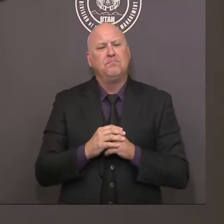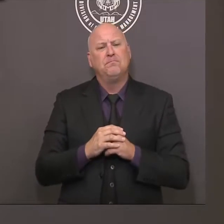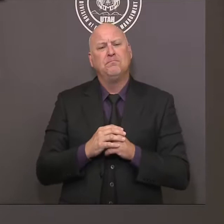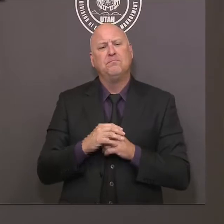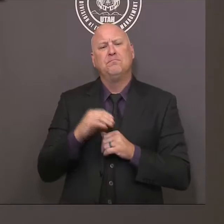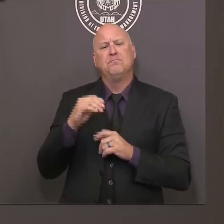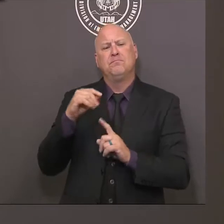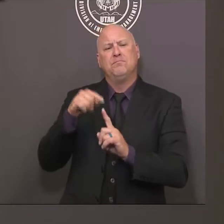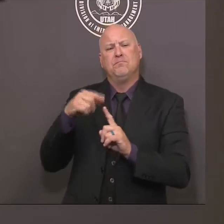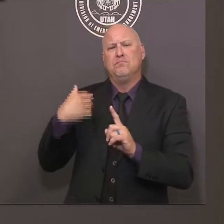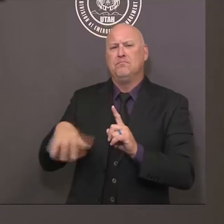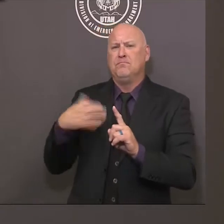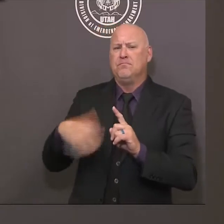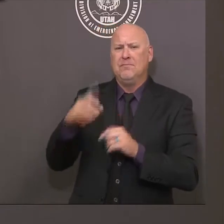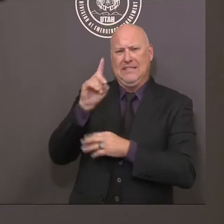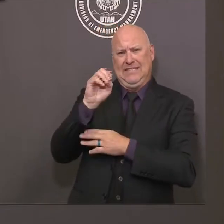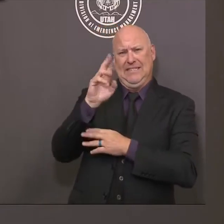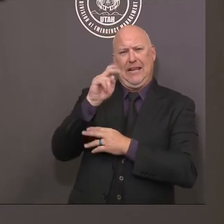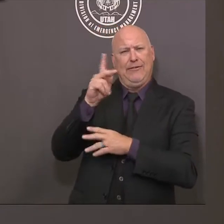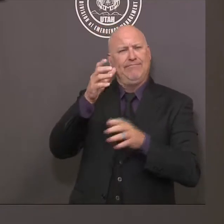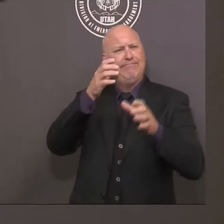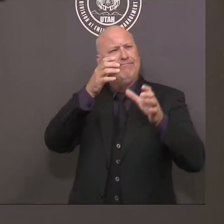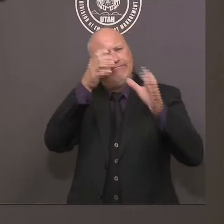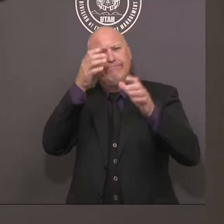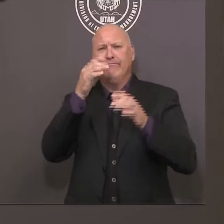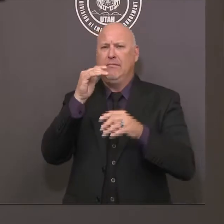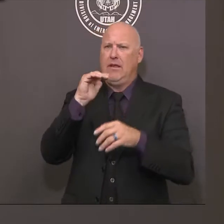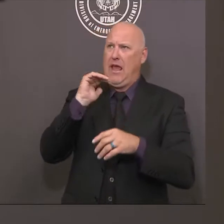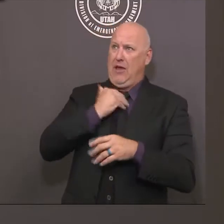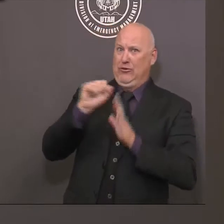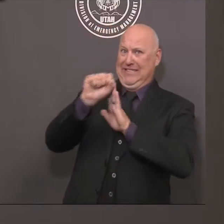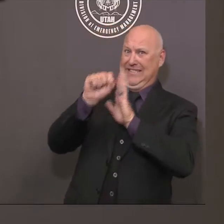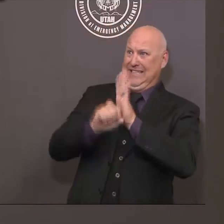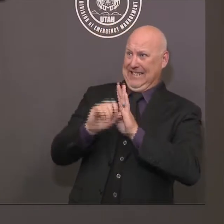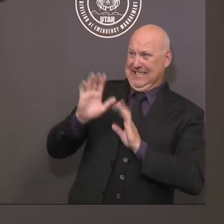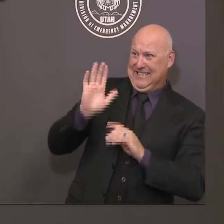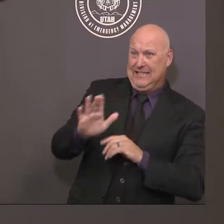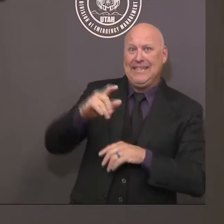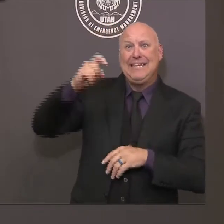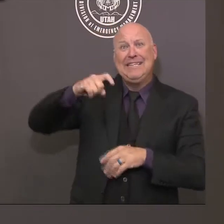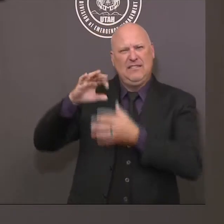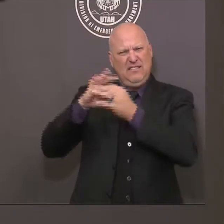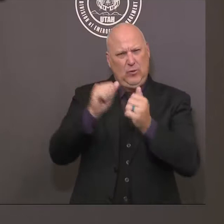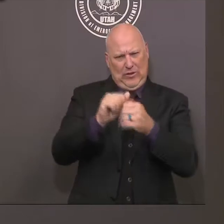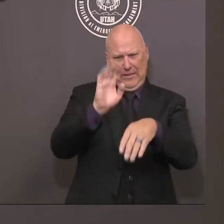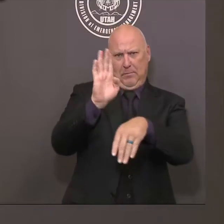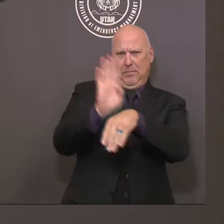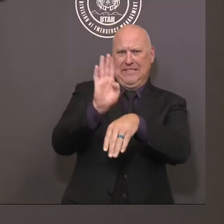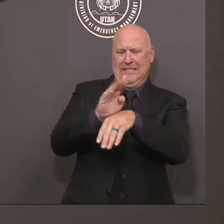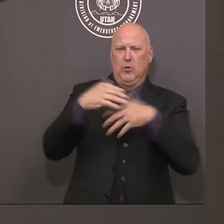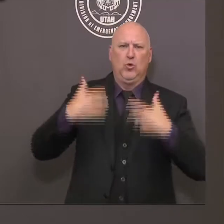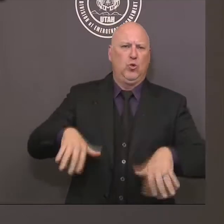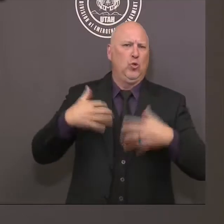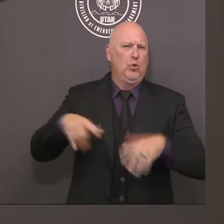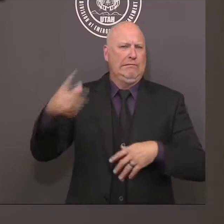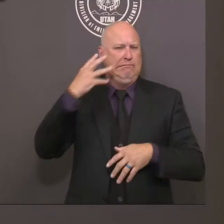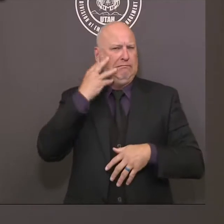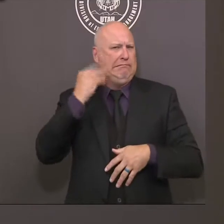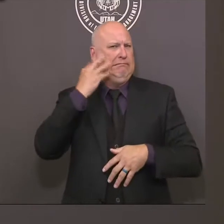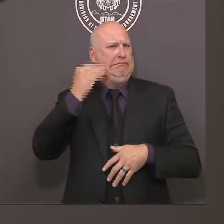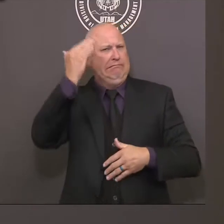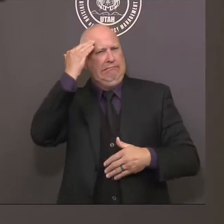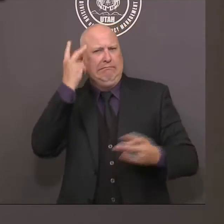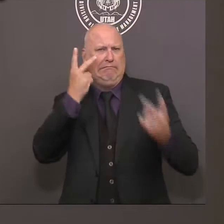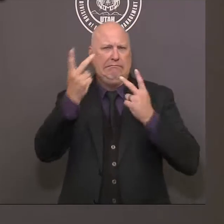the business needs of our state as well as about anybody. That effort's been co-chaired. Our Economic Recovery Task Force